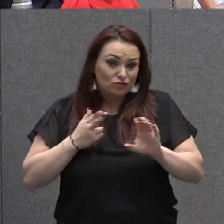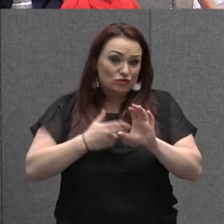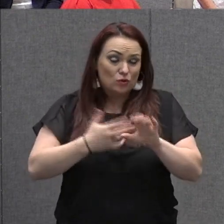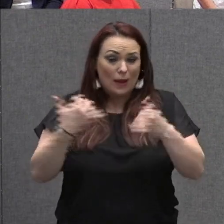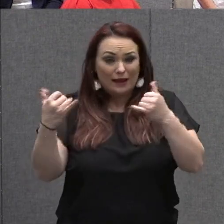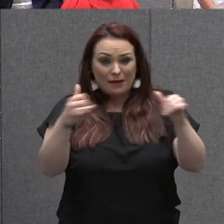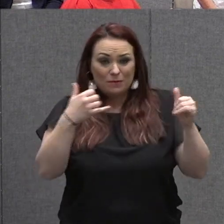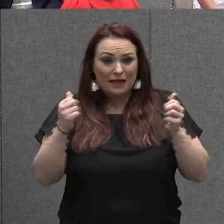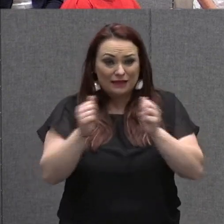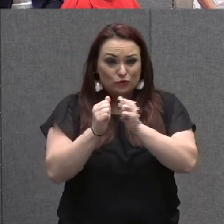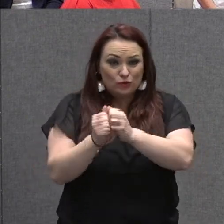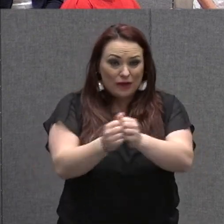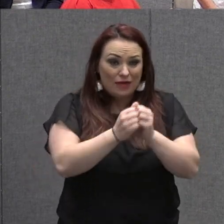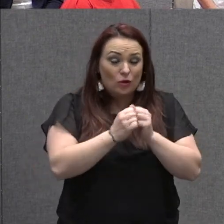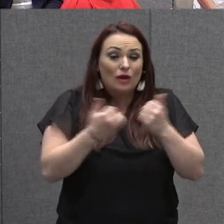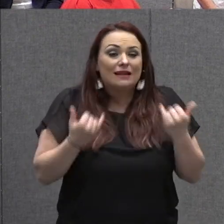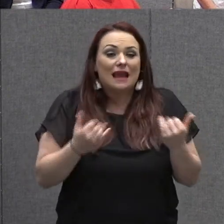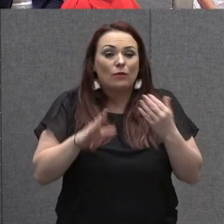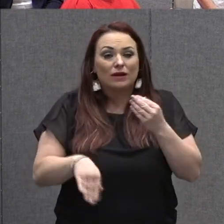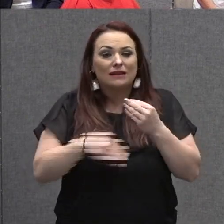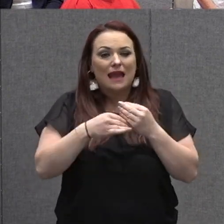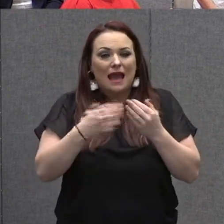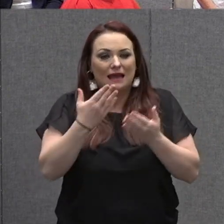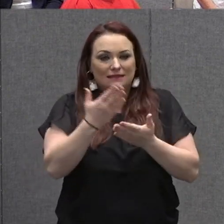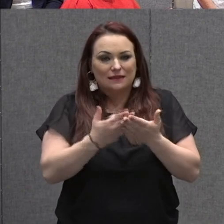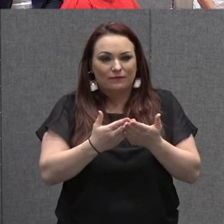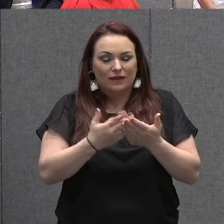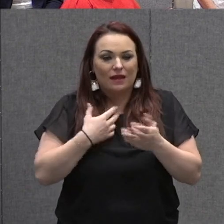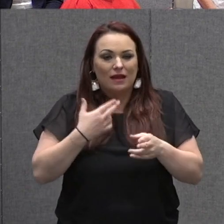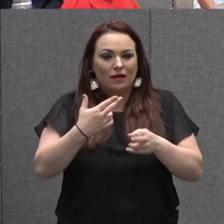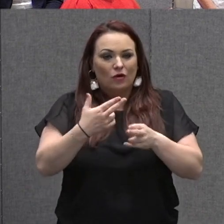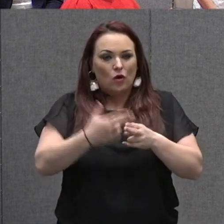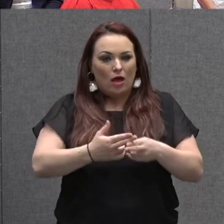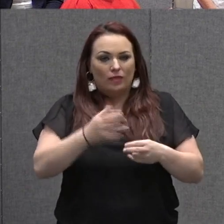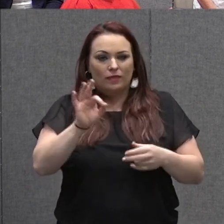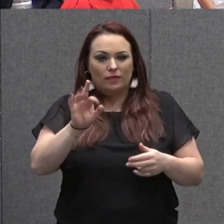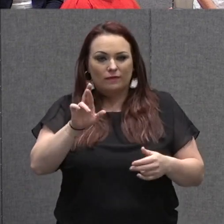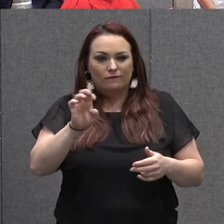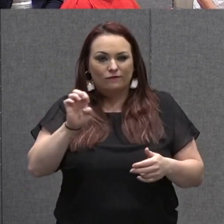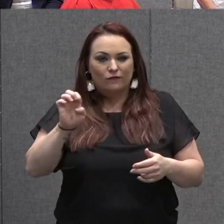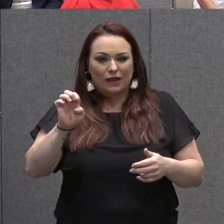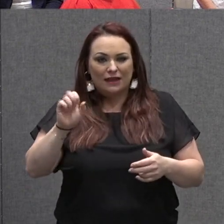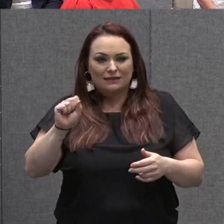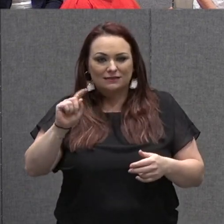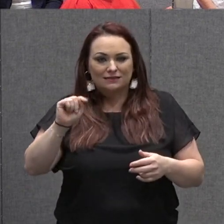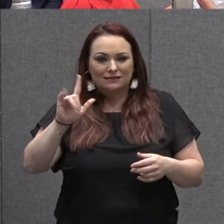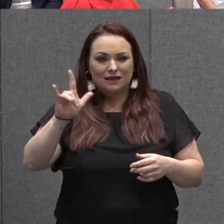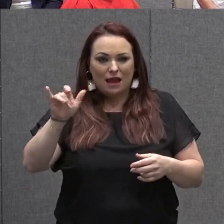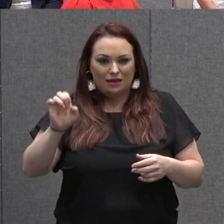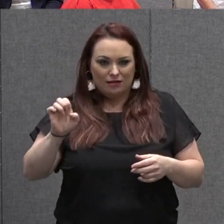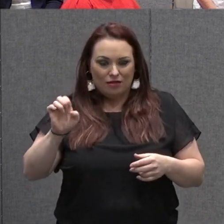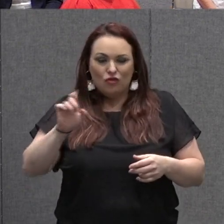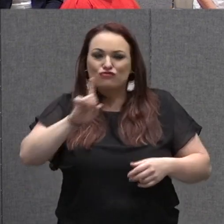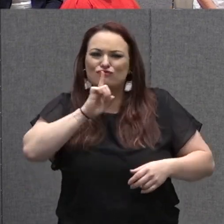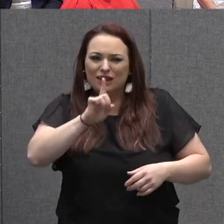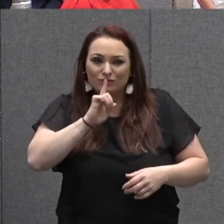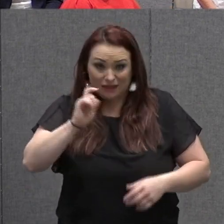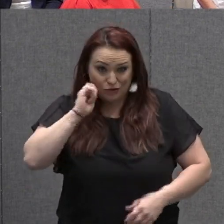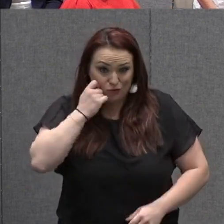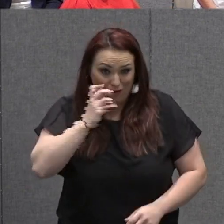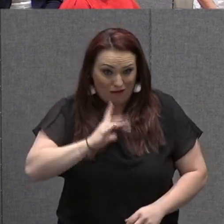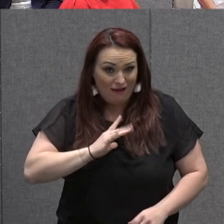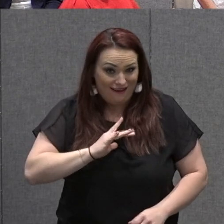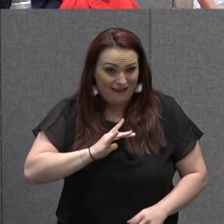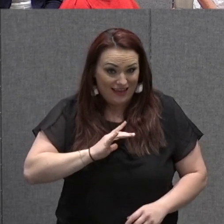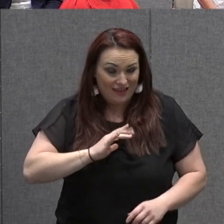going to do something else called the freestyle. And it's so, so cool. So with the